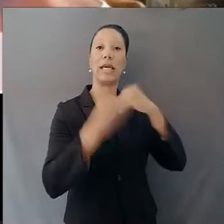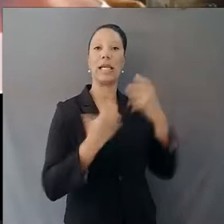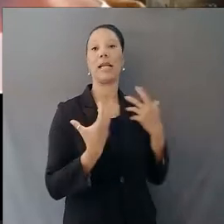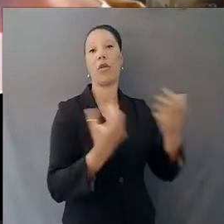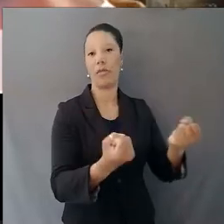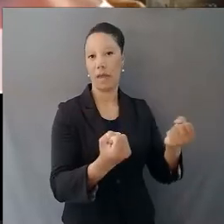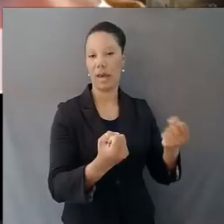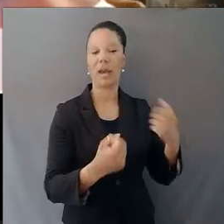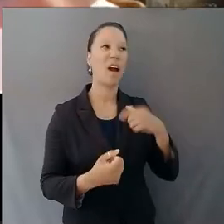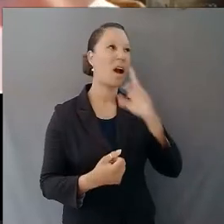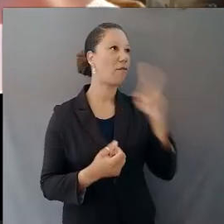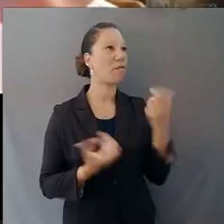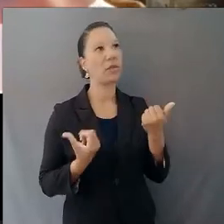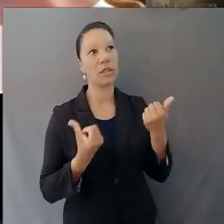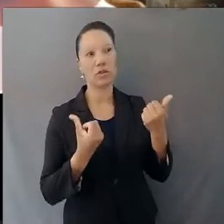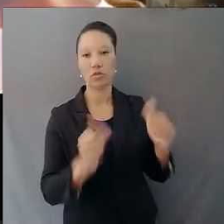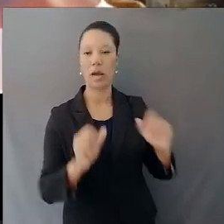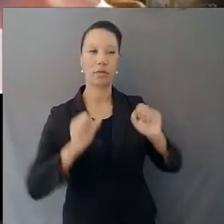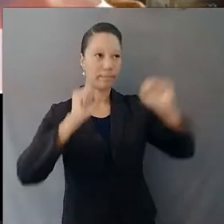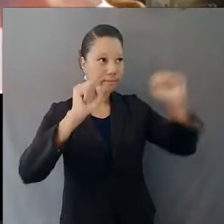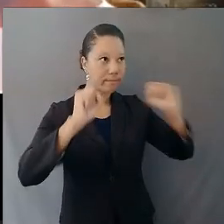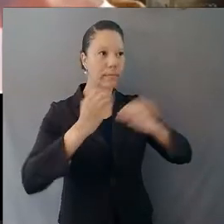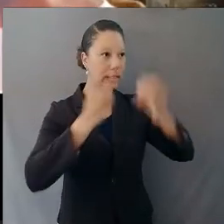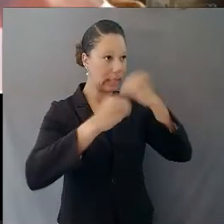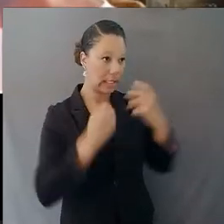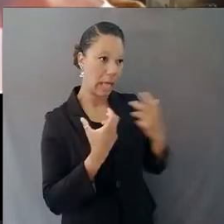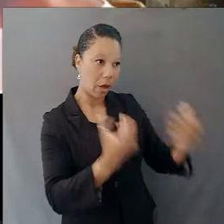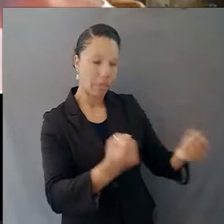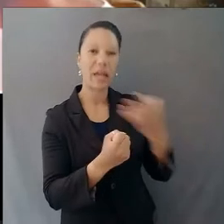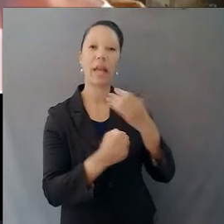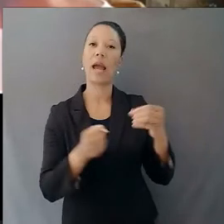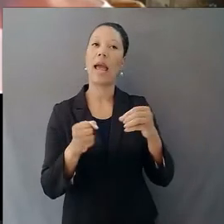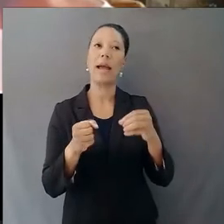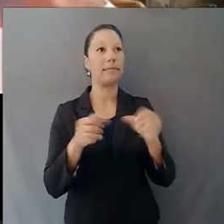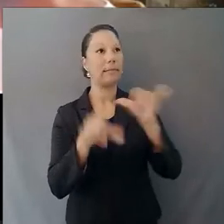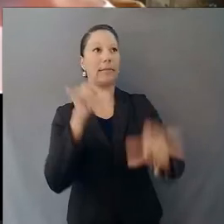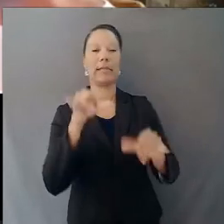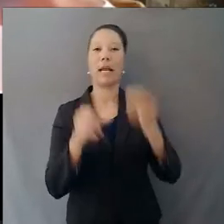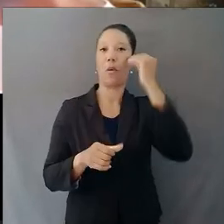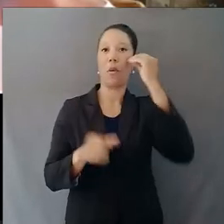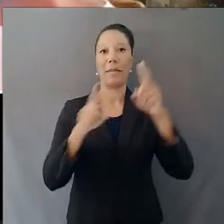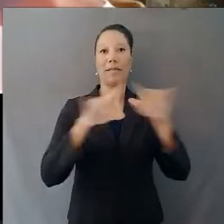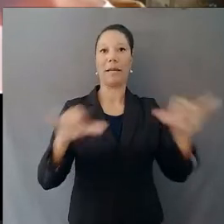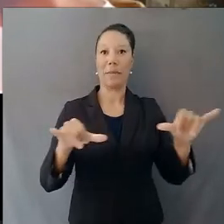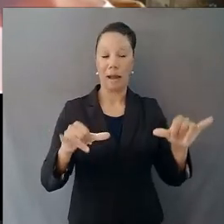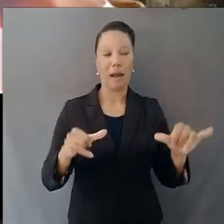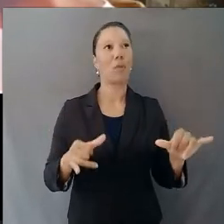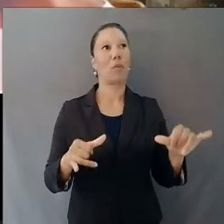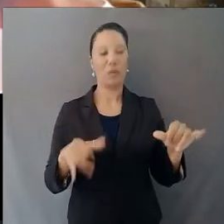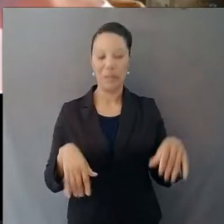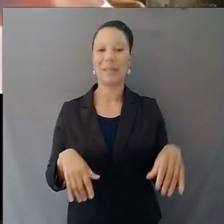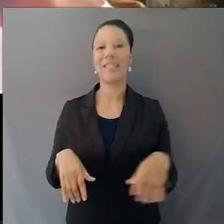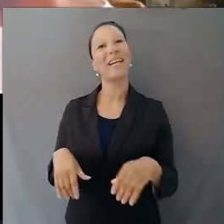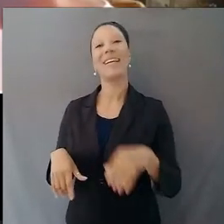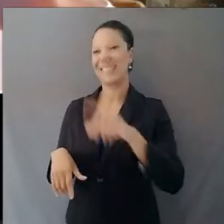been trying very hard to stay fit and eat well while staying home. Yeah, me too. It was a great interview,